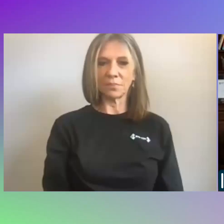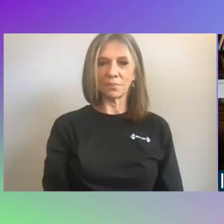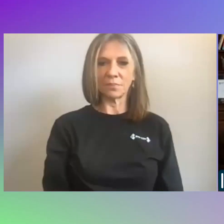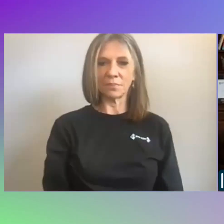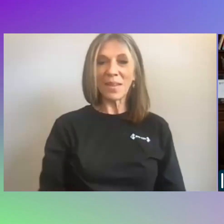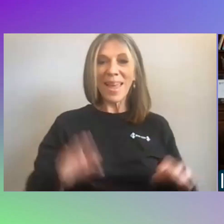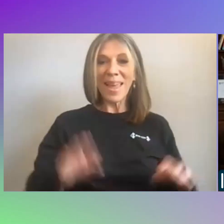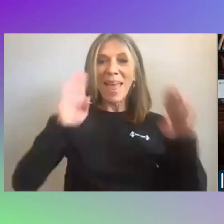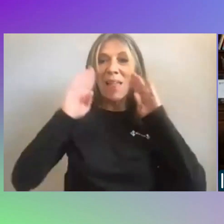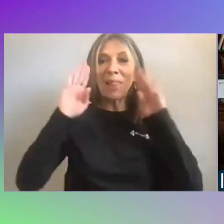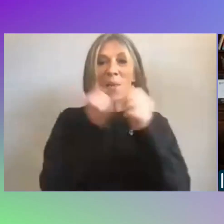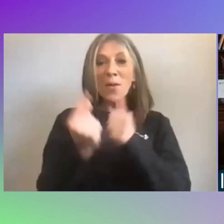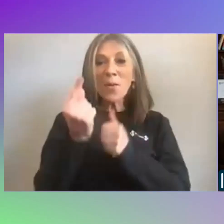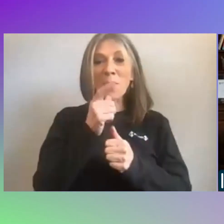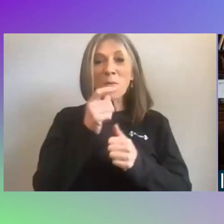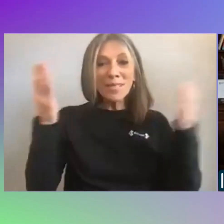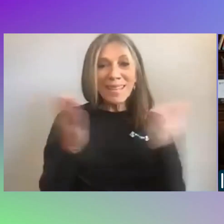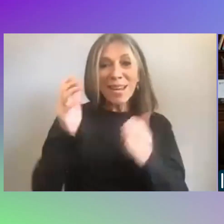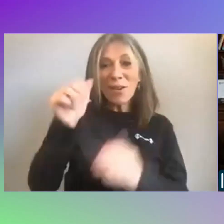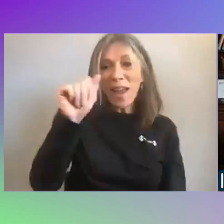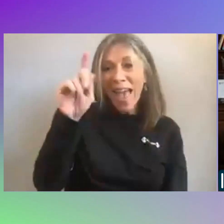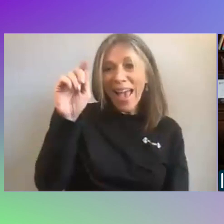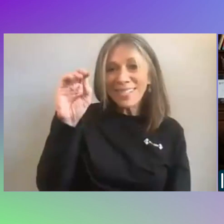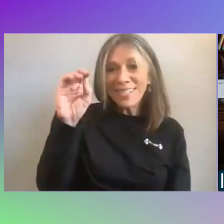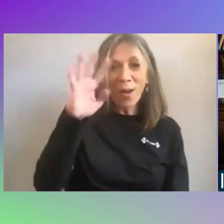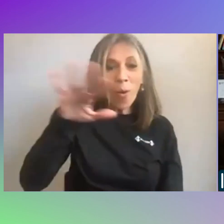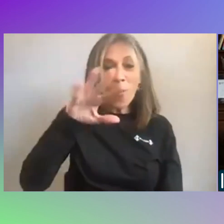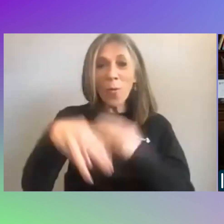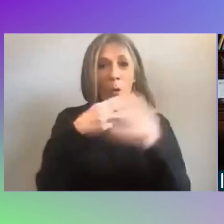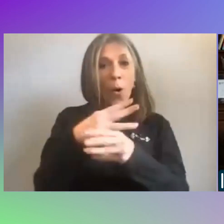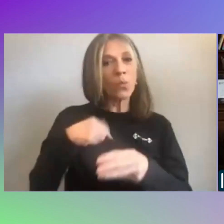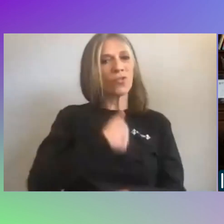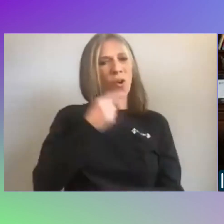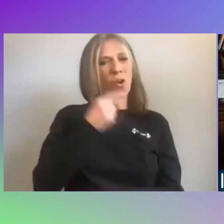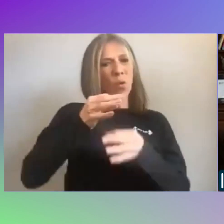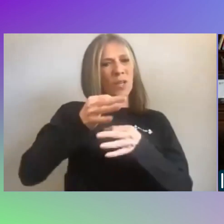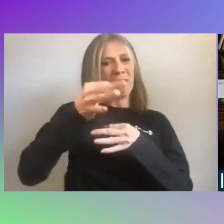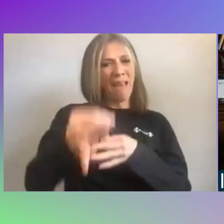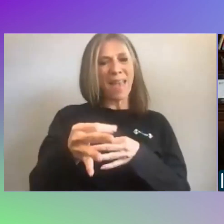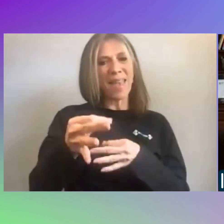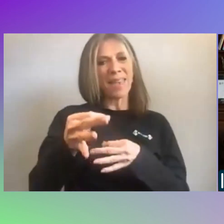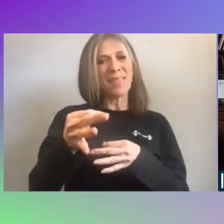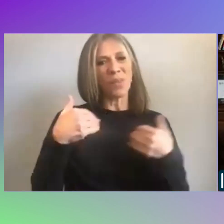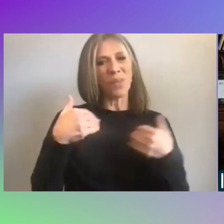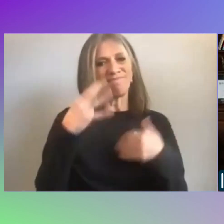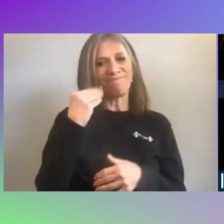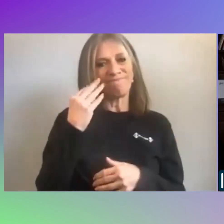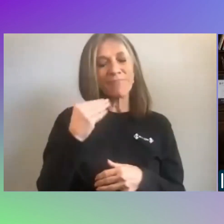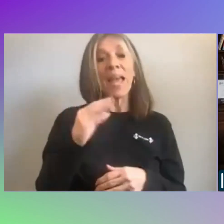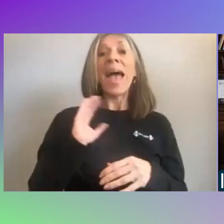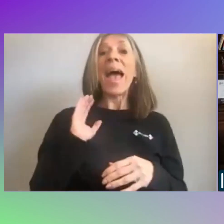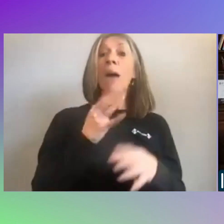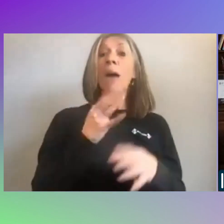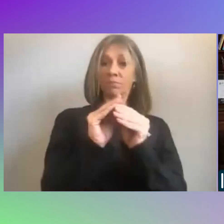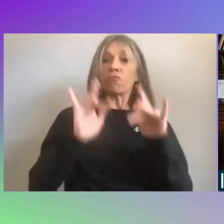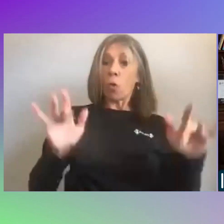All right, hello everybody who is attending AxCon from around the world. We apologize for the delays that we experienced, but our session is being recorded